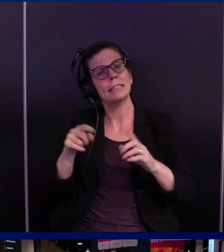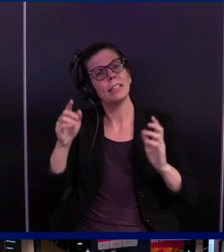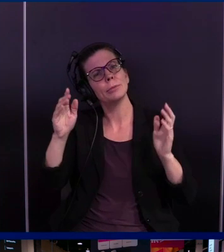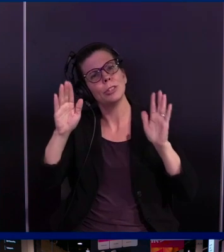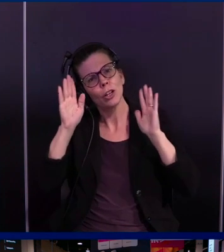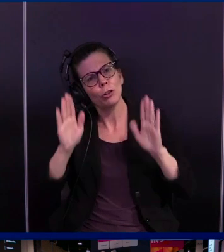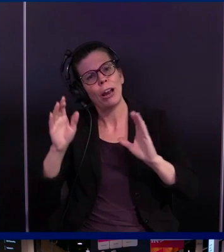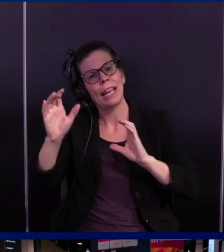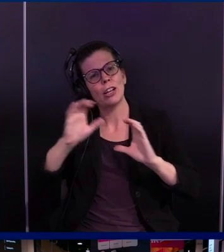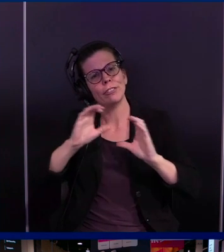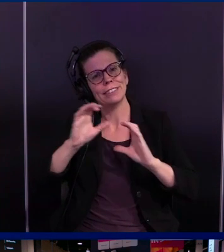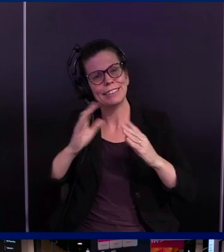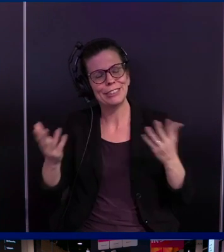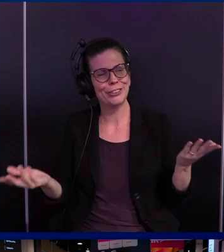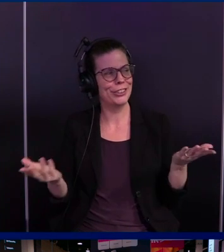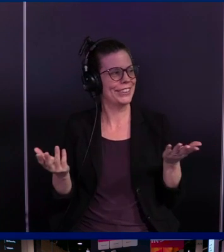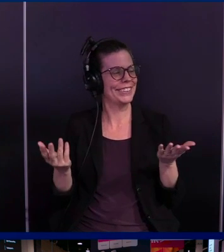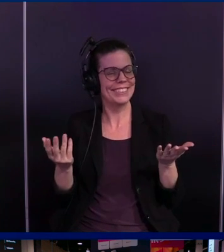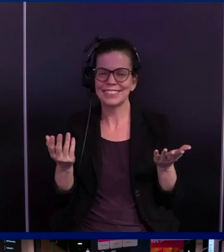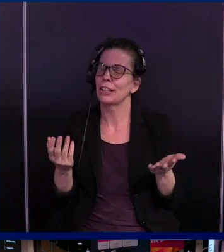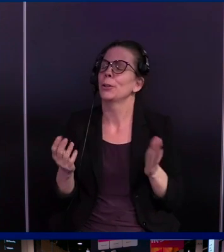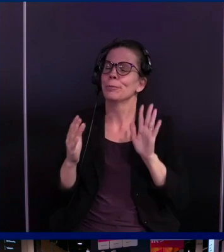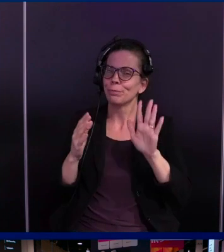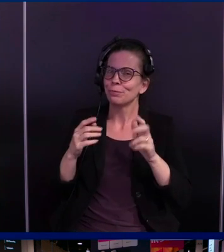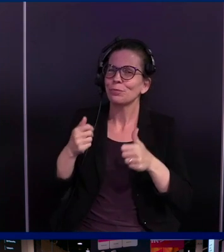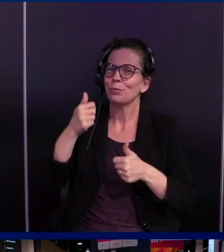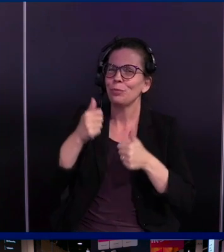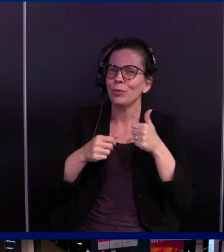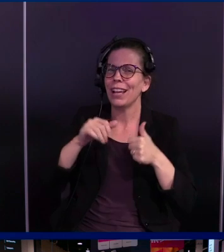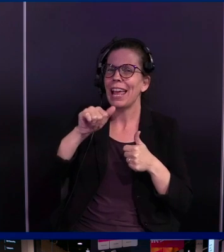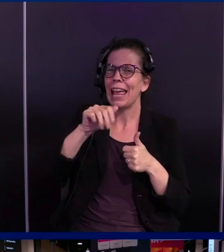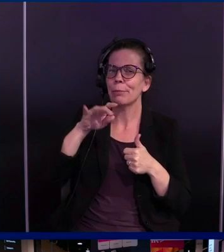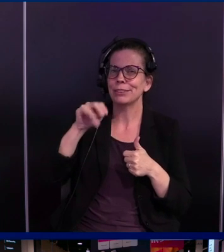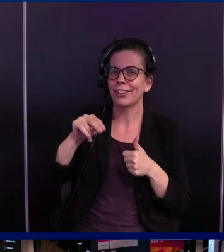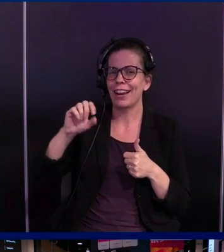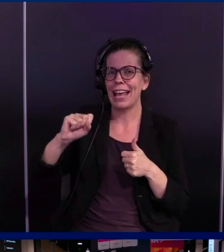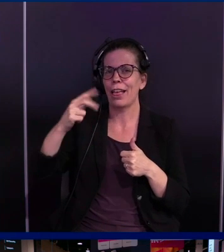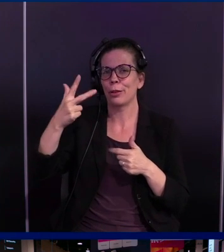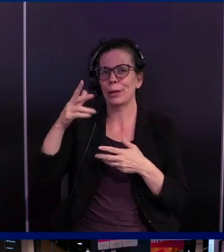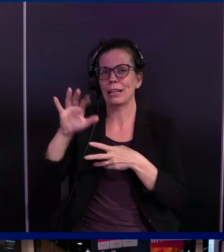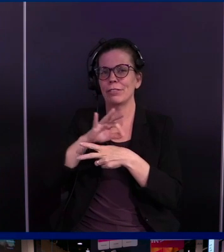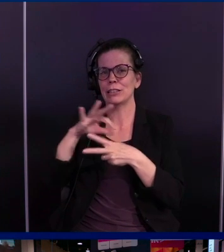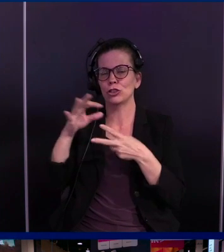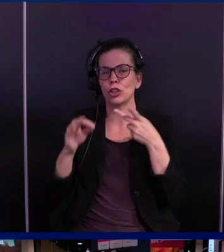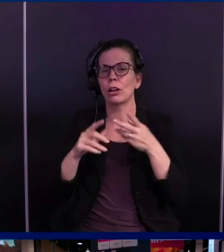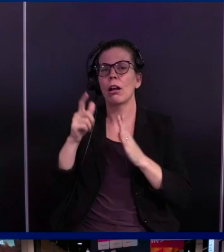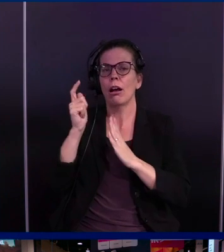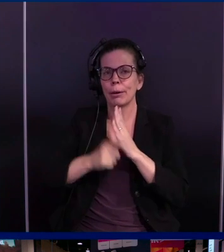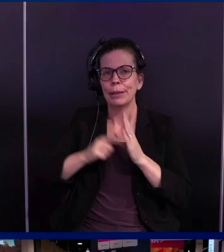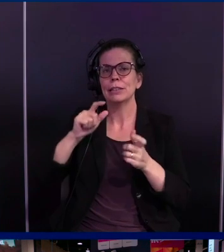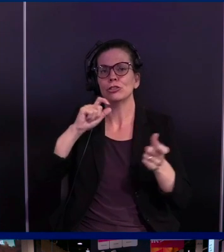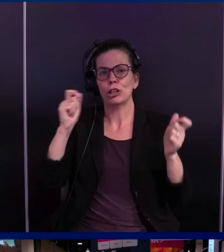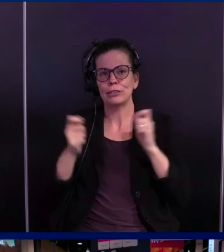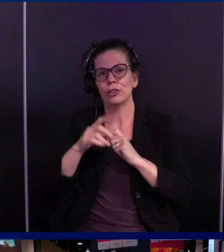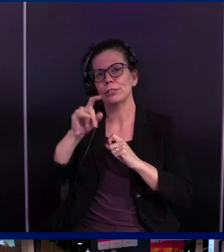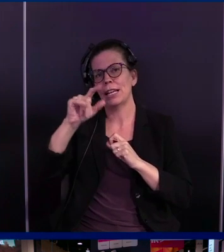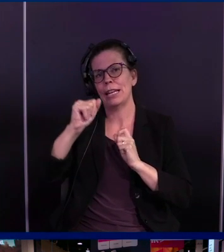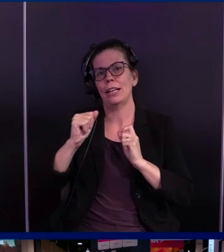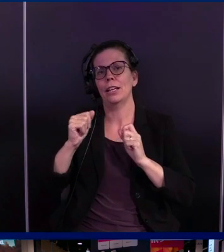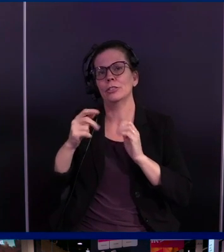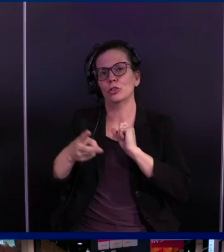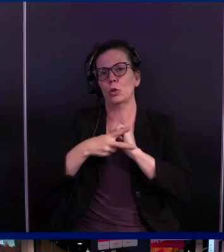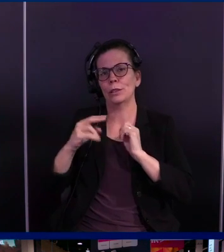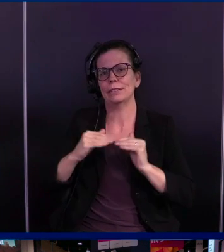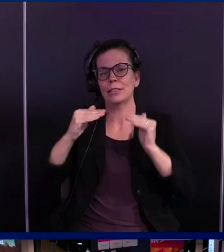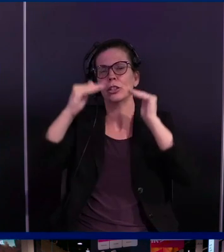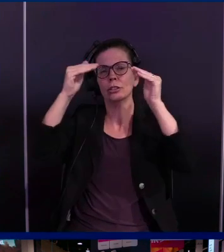conversations. So which Amazon S3 feature automatically changes data storage tiers based on user